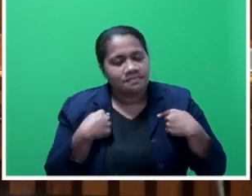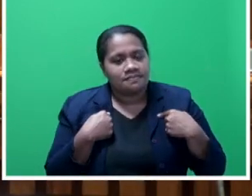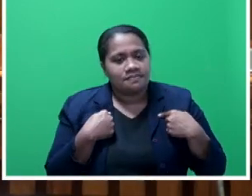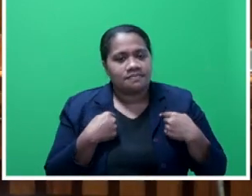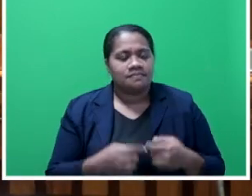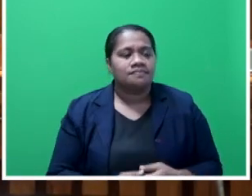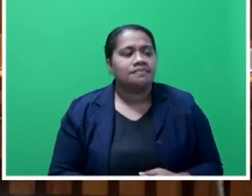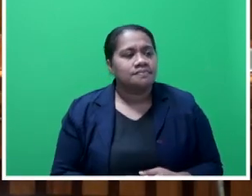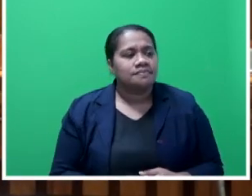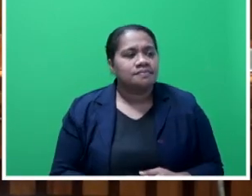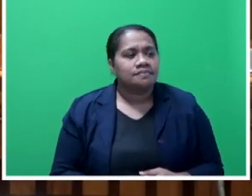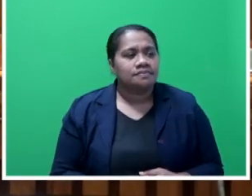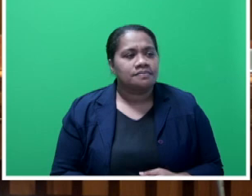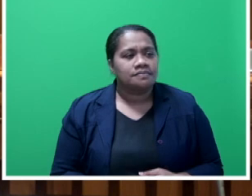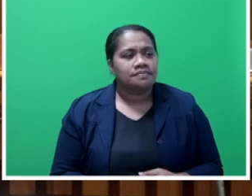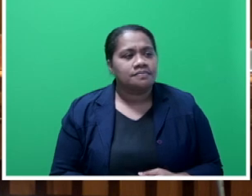obliged.